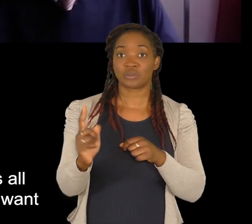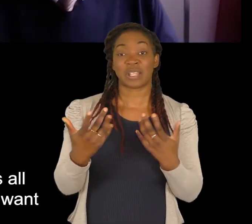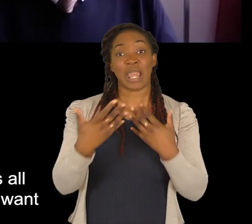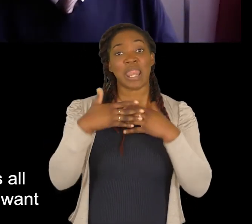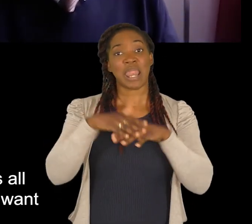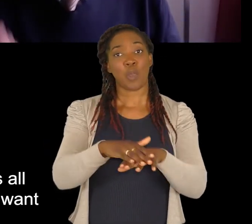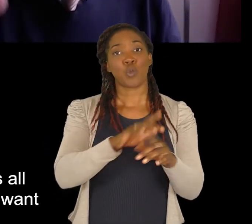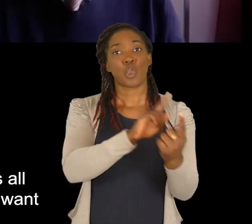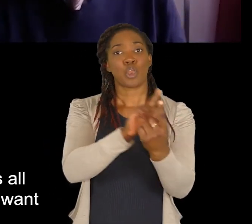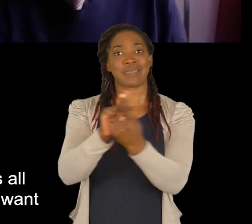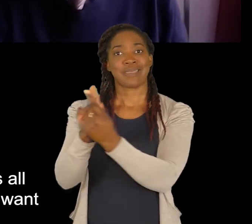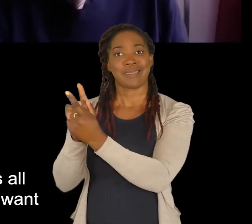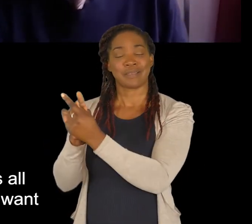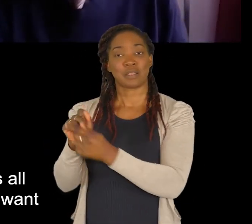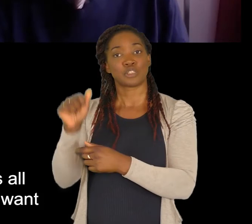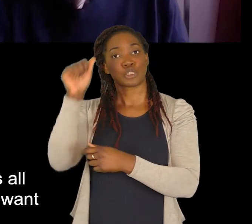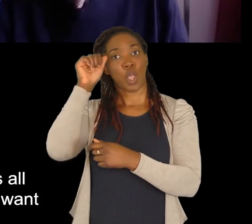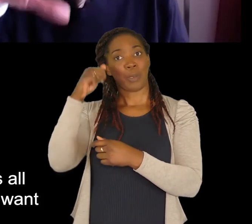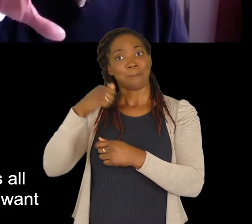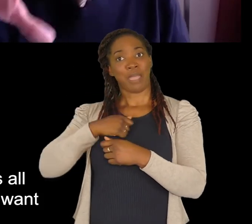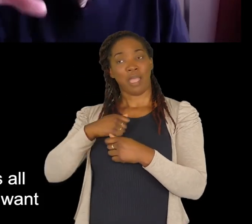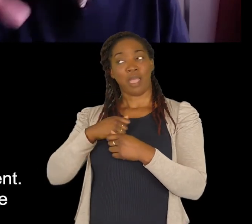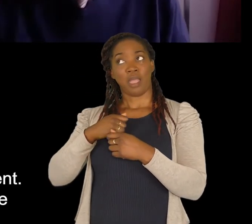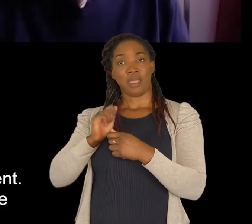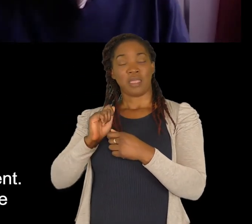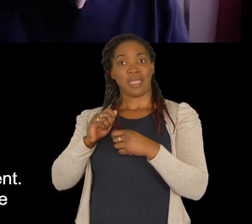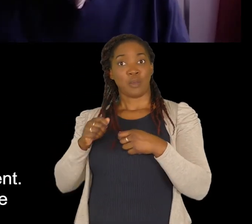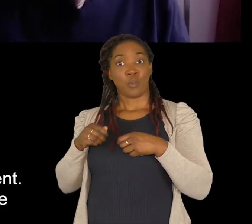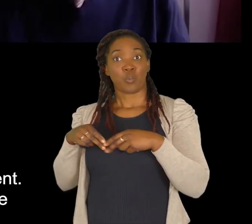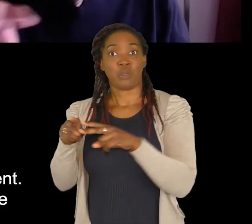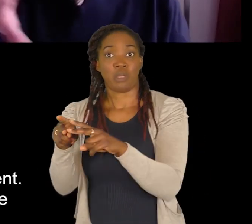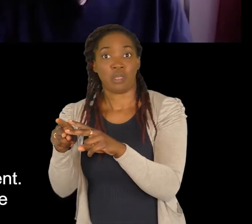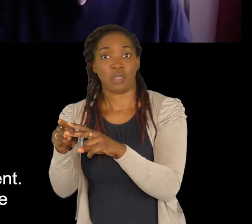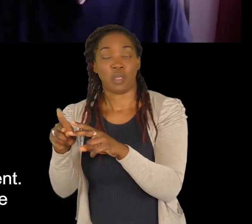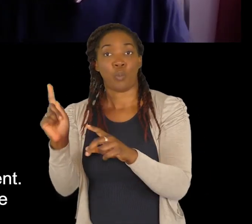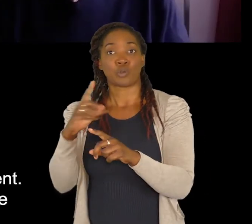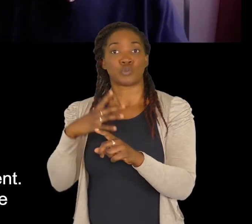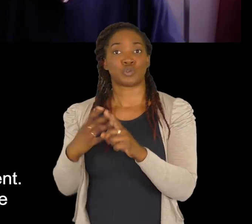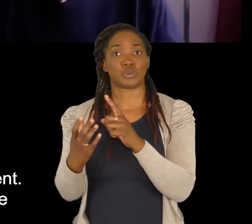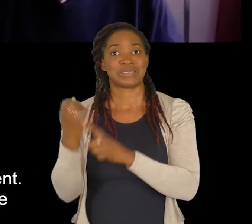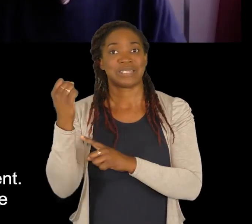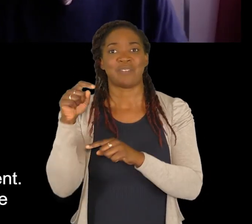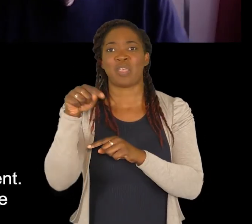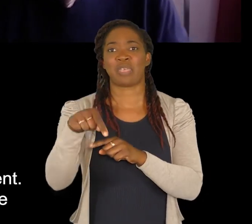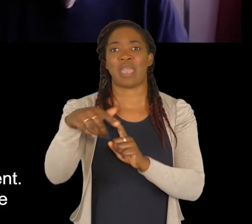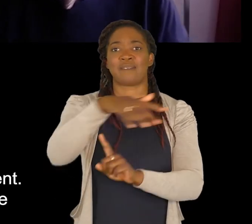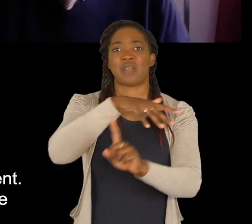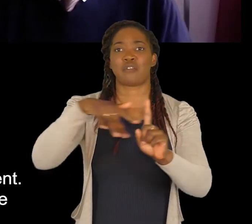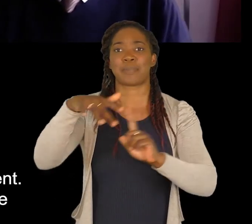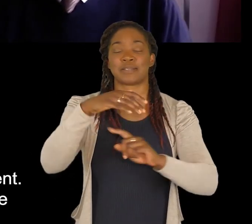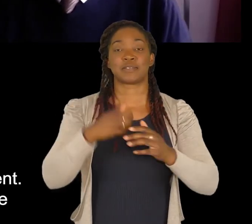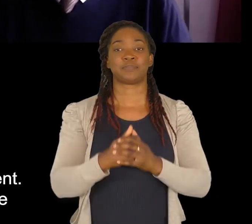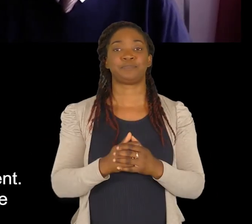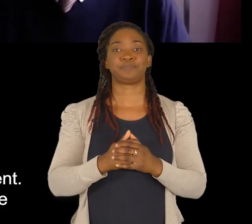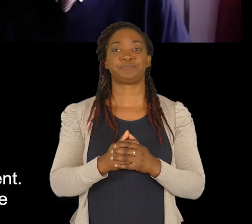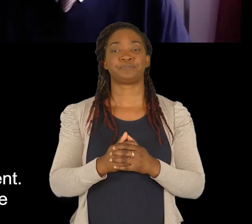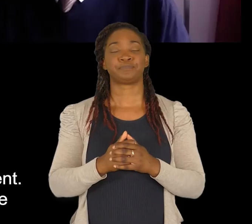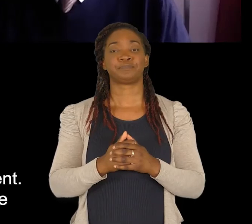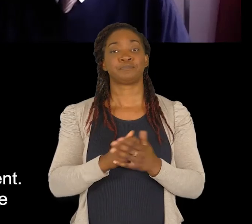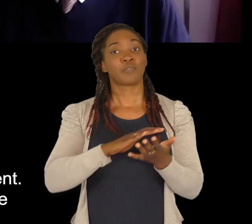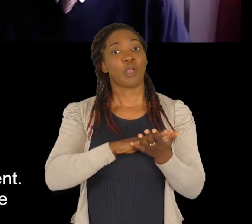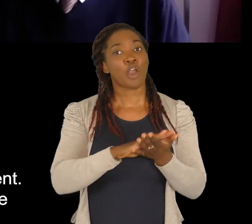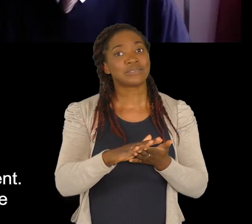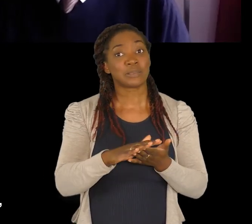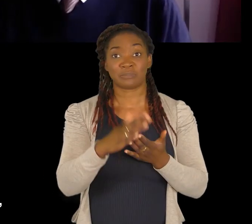And networking is all about knowing your angle. What is it that you want to achieve, right, Rosa, from that particular environment? Yeah. And Hardeep, there